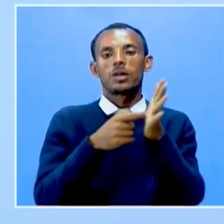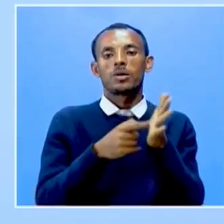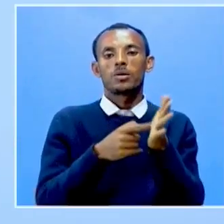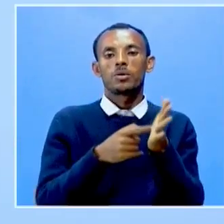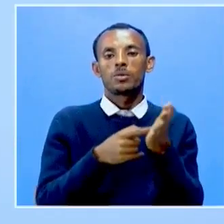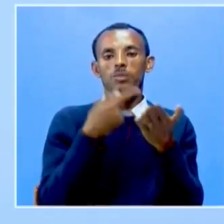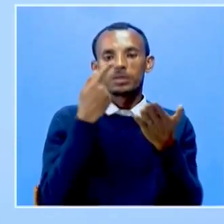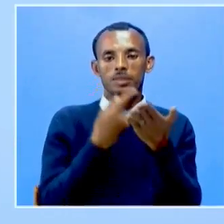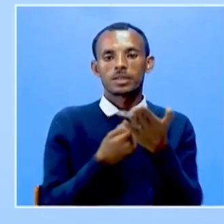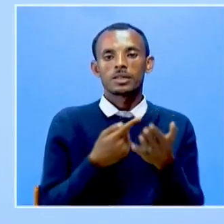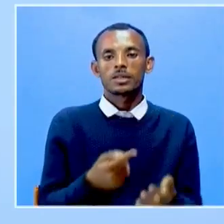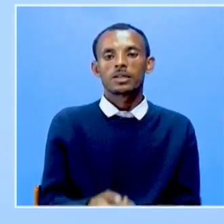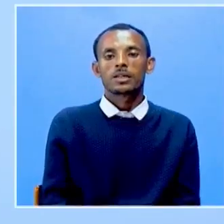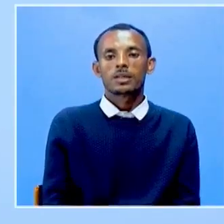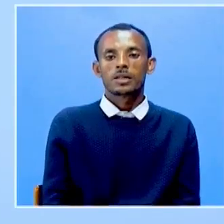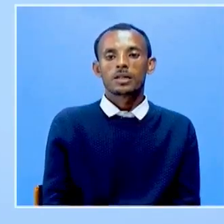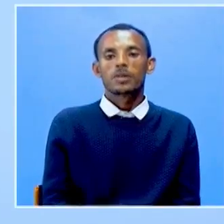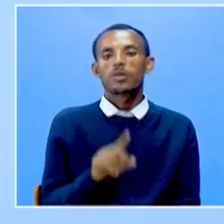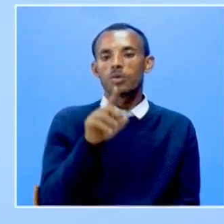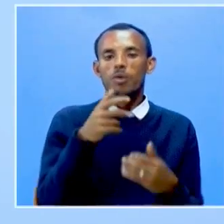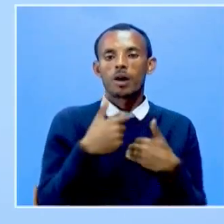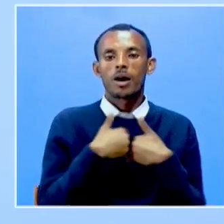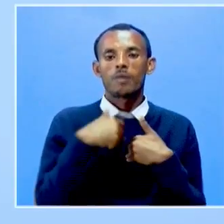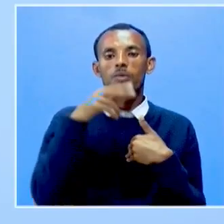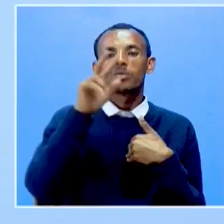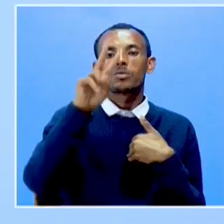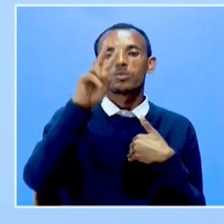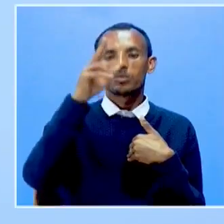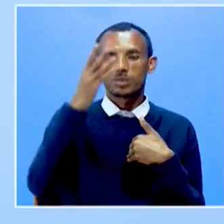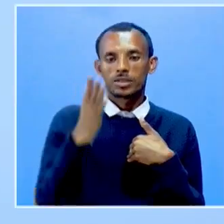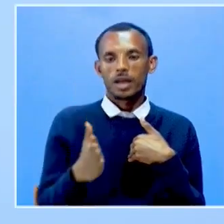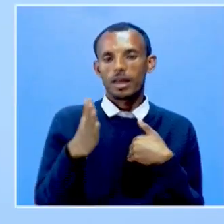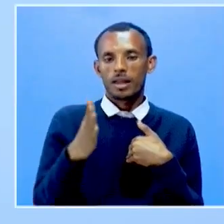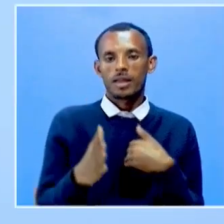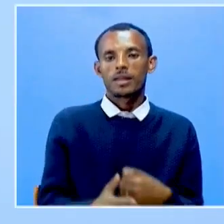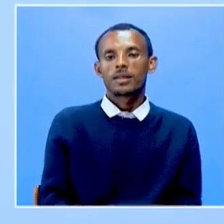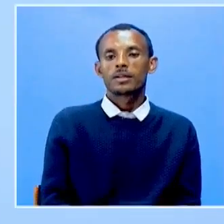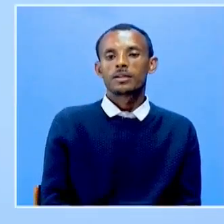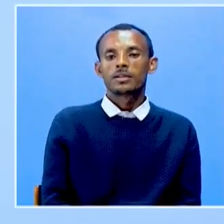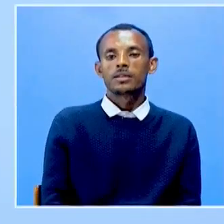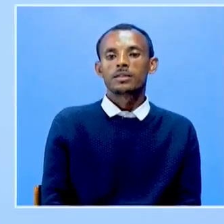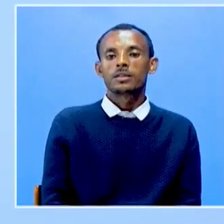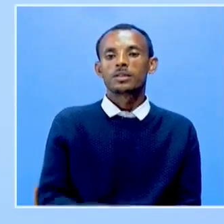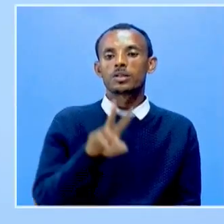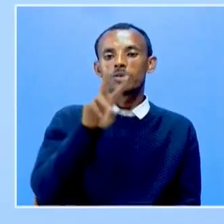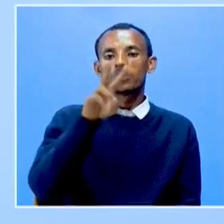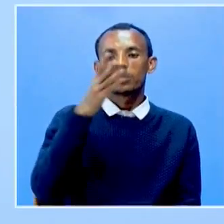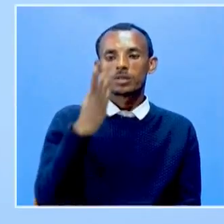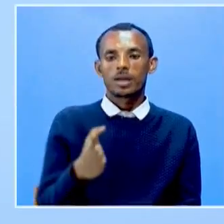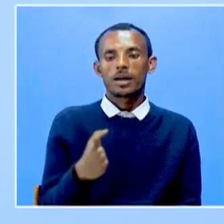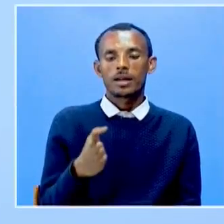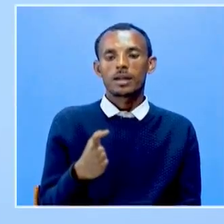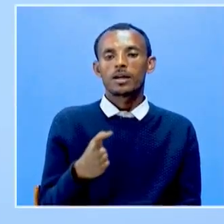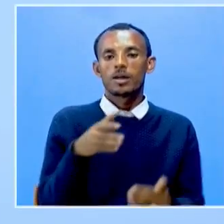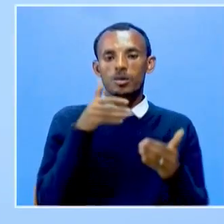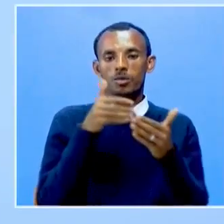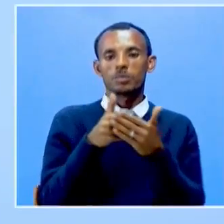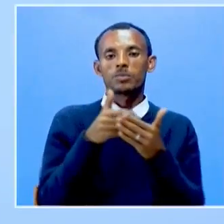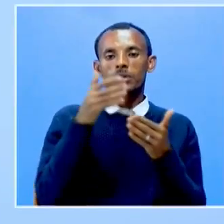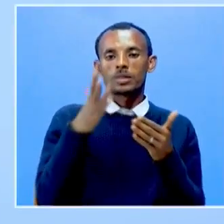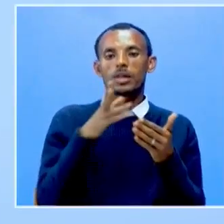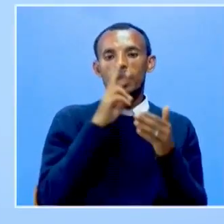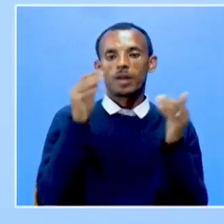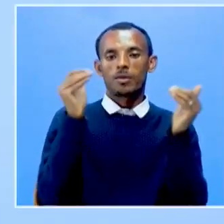triangles. You have two sides. The two sides, the corresponding sides of these triangles